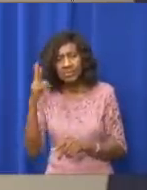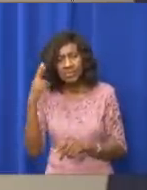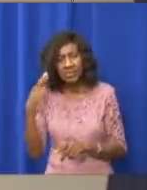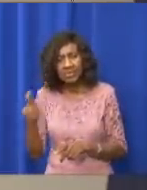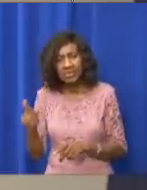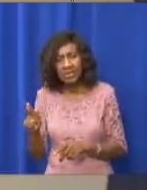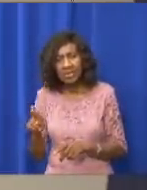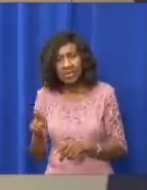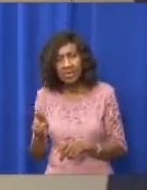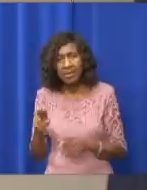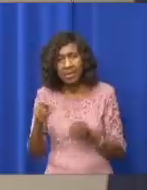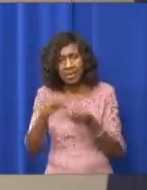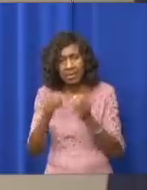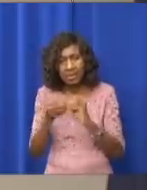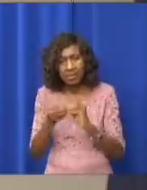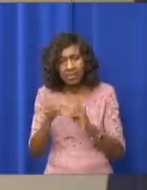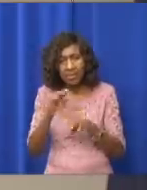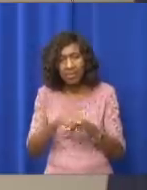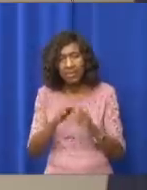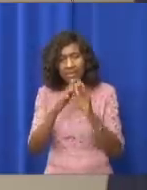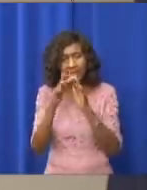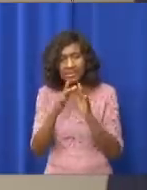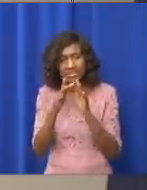constituents can reach them.